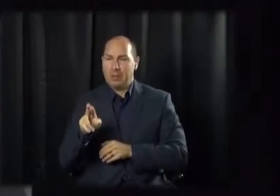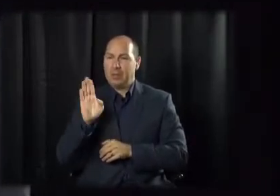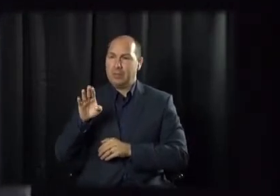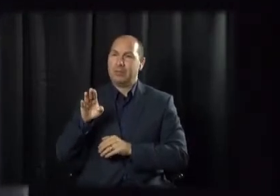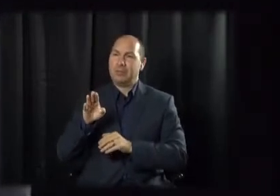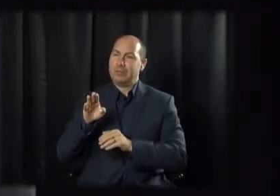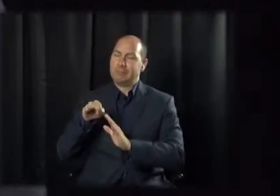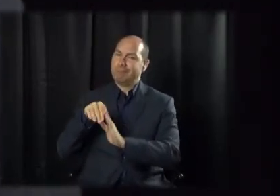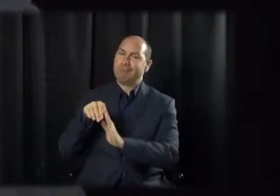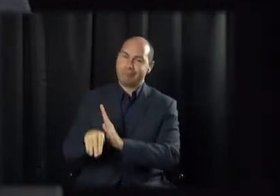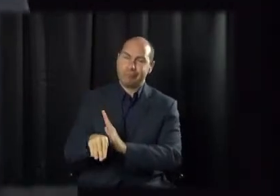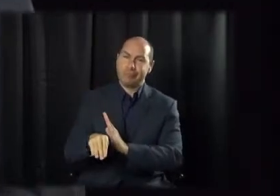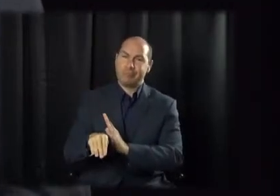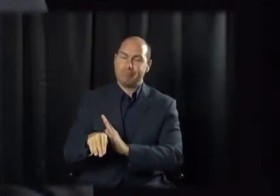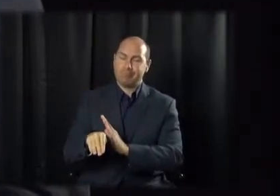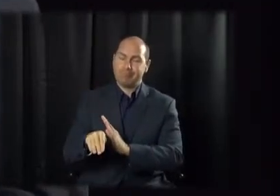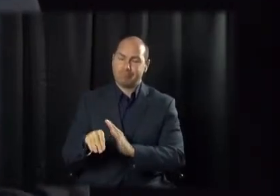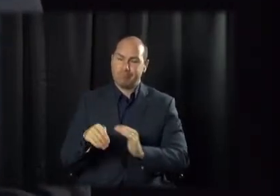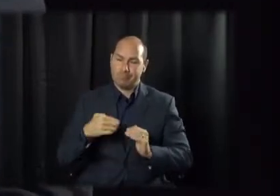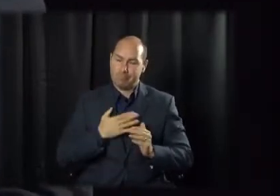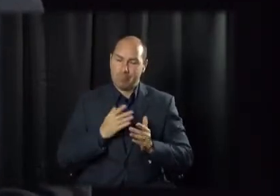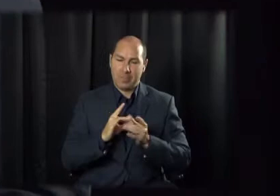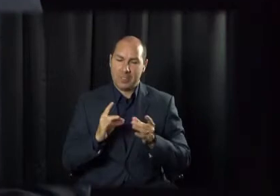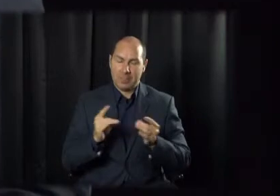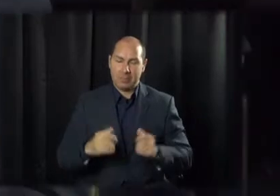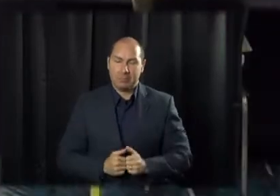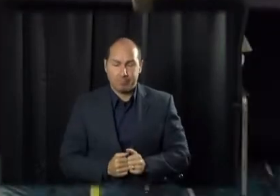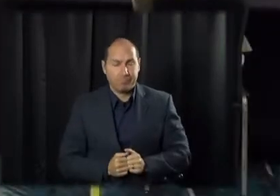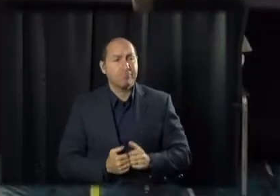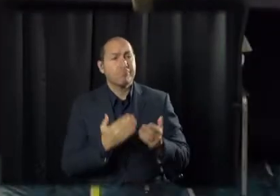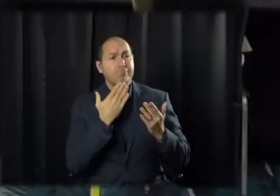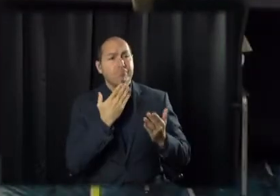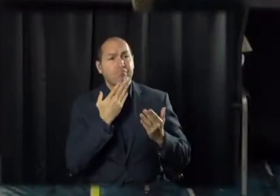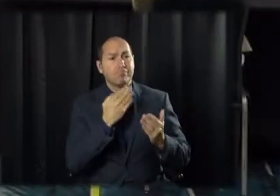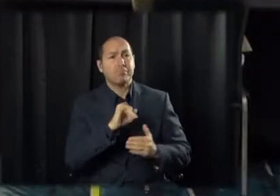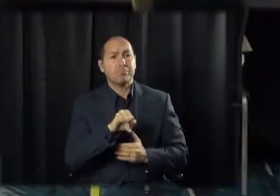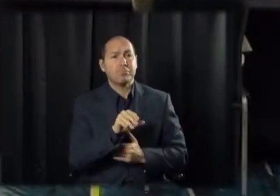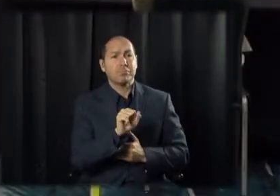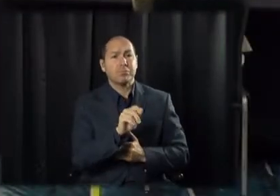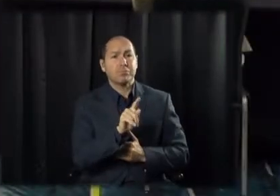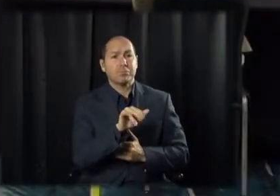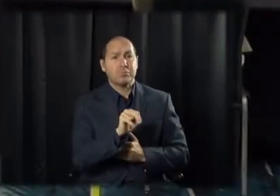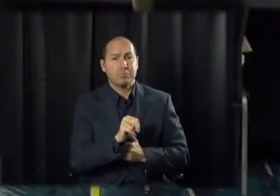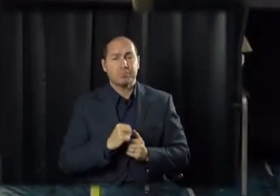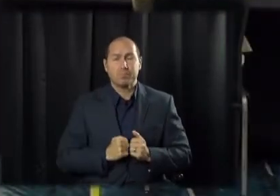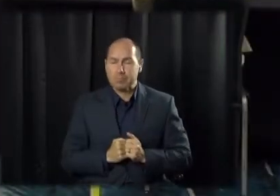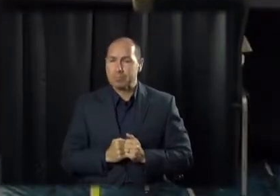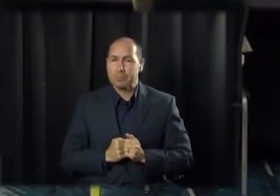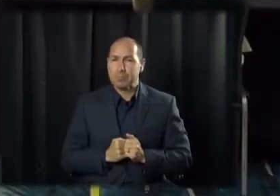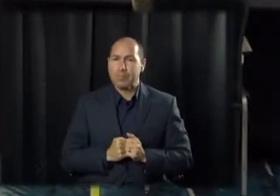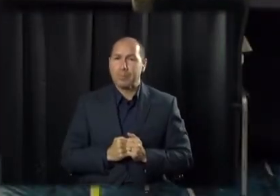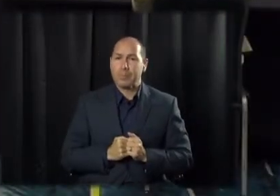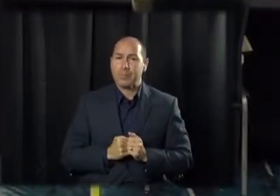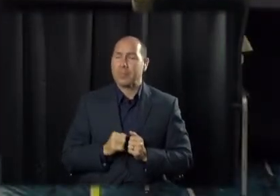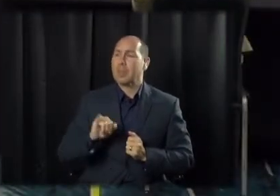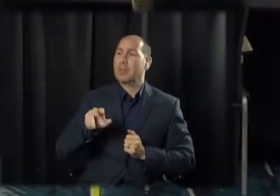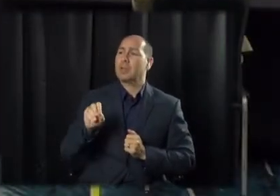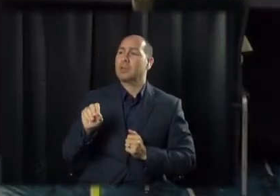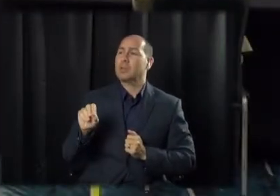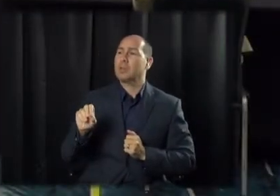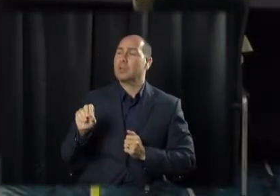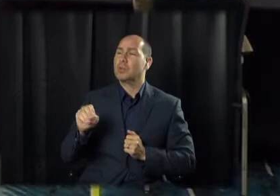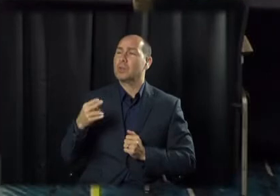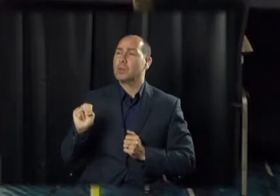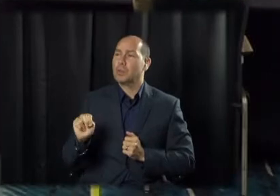Thank you. Thank you, Justin. John? Yes, Mr. Chairman, I appreciate the time to make a few remarks.